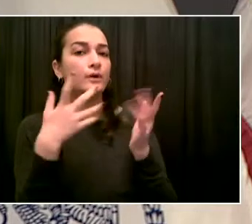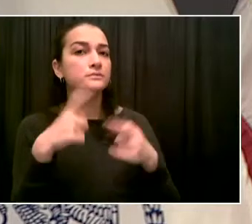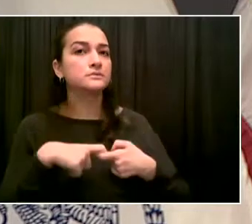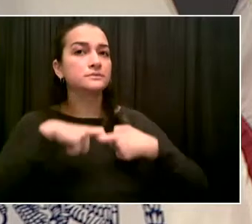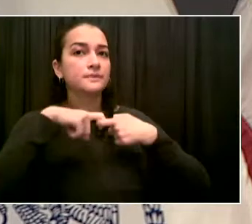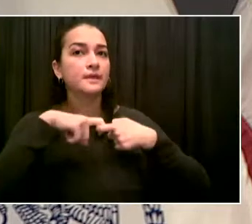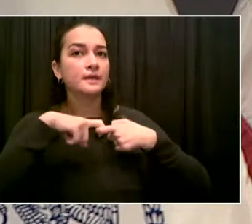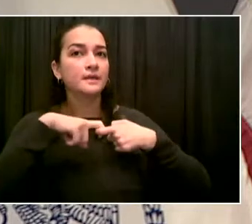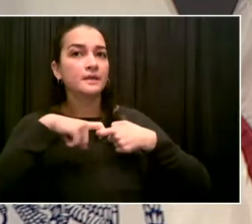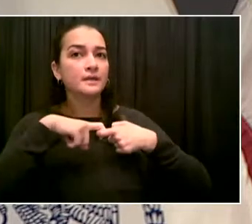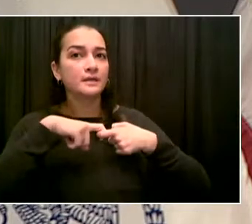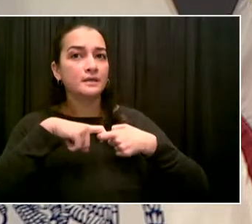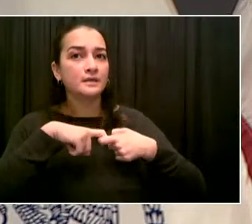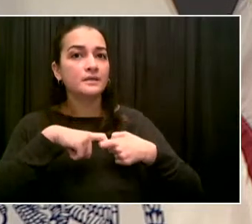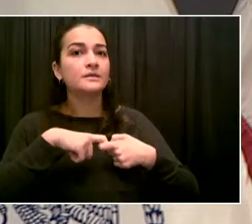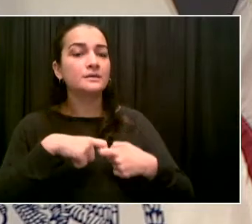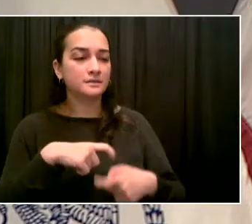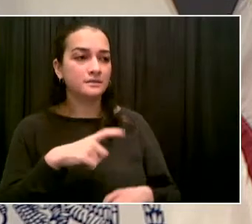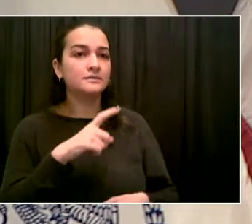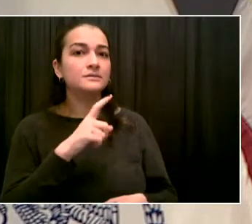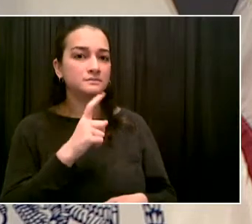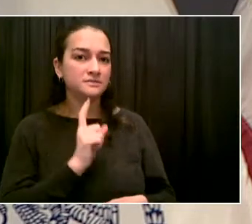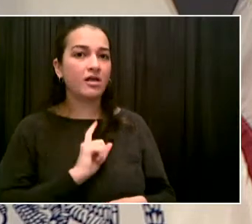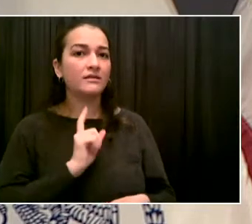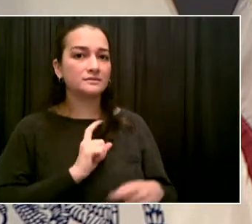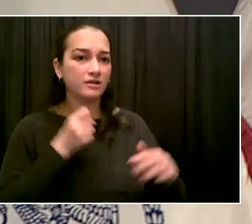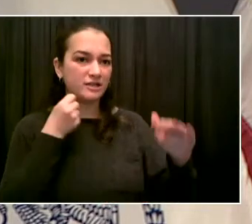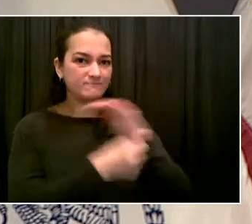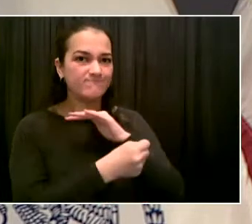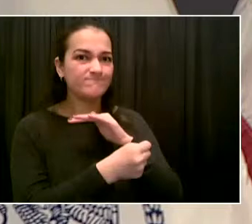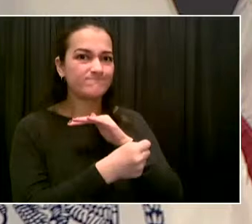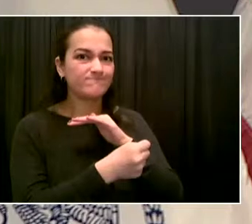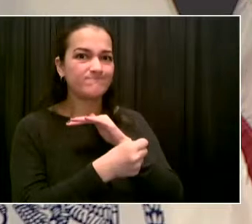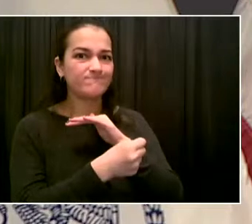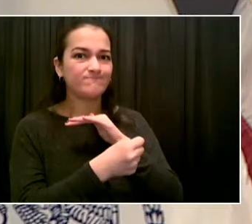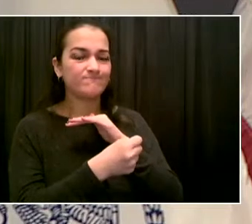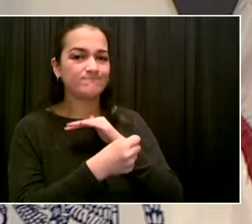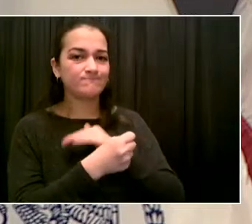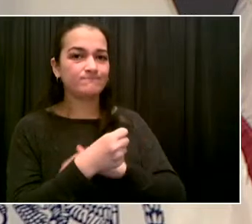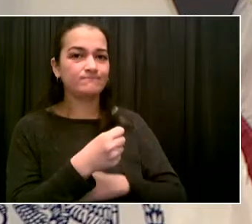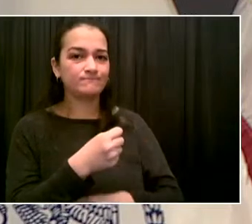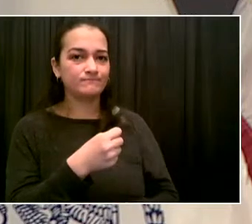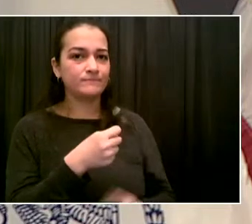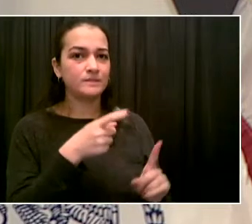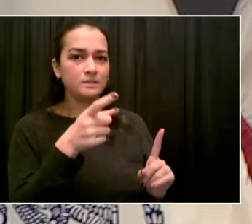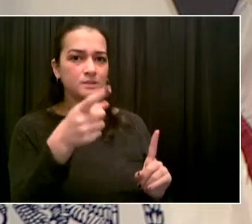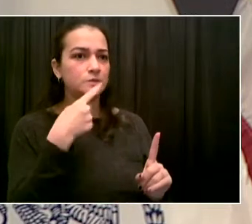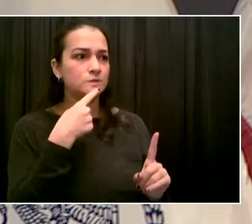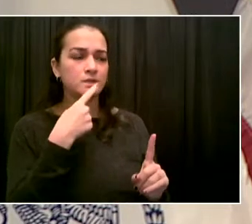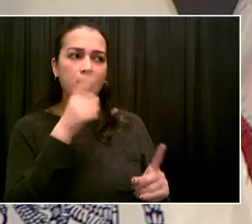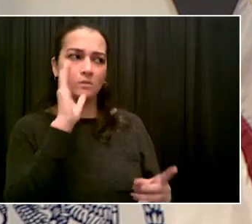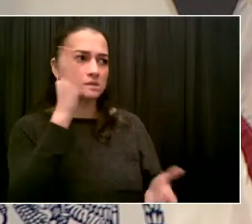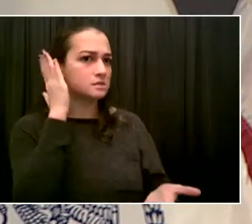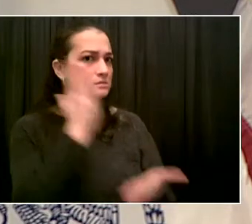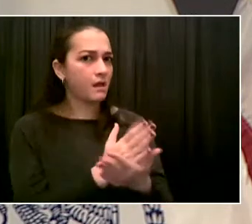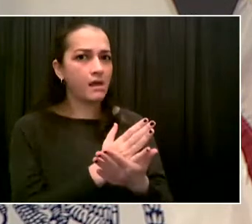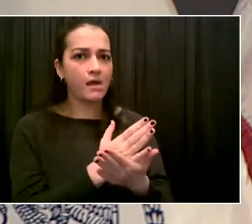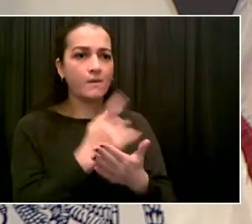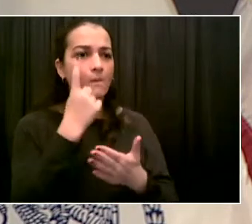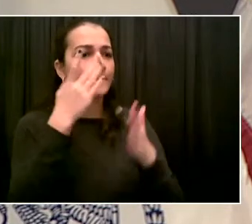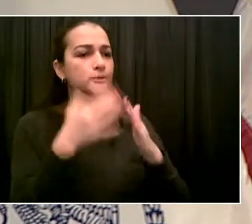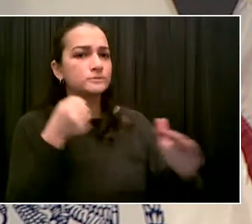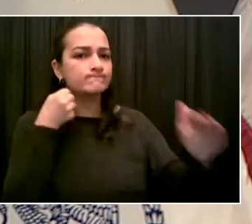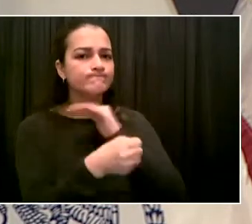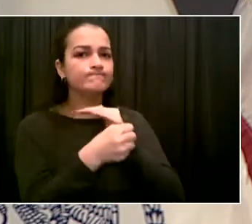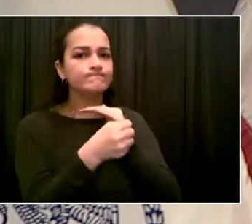Just wondering, why you're doing that and for how long you think you're going to continue signing these